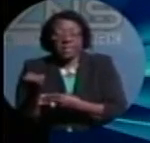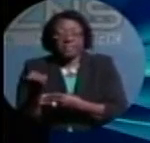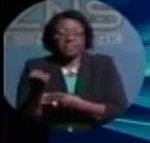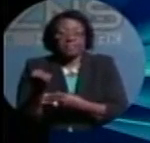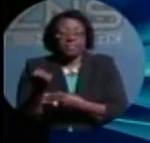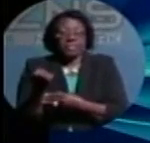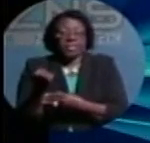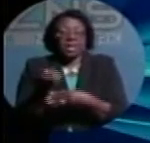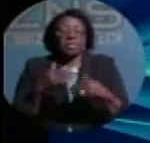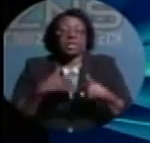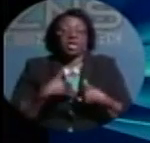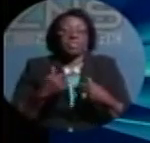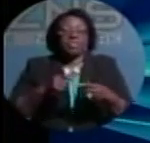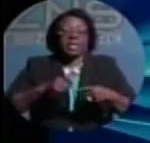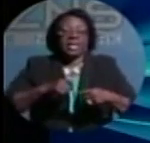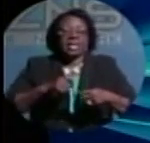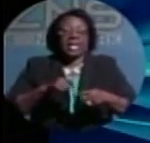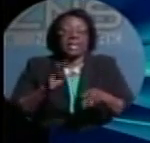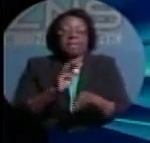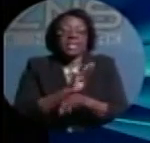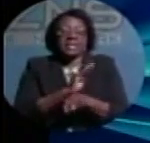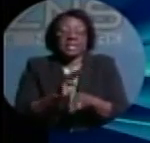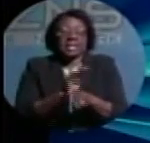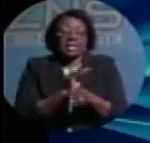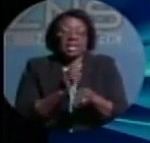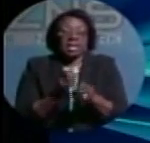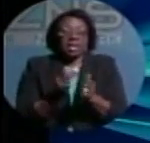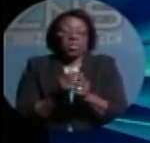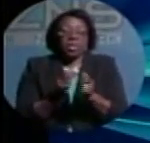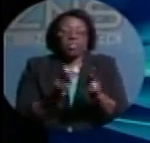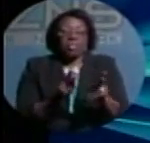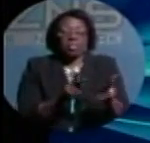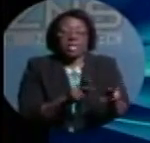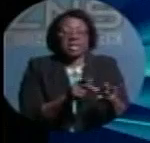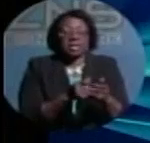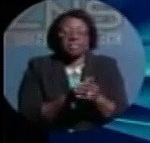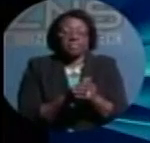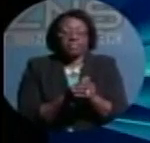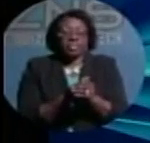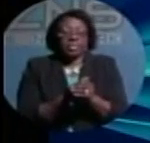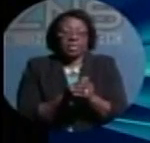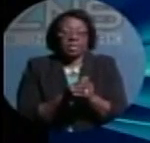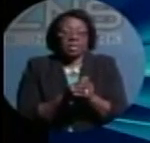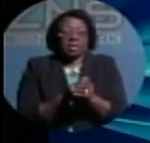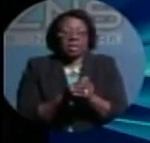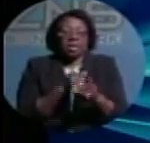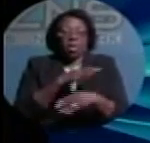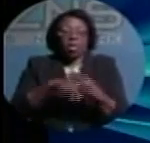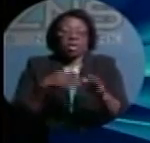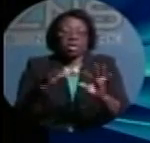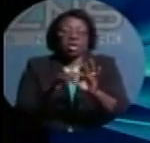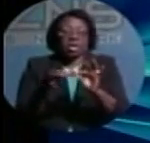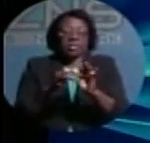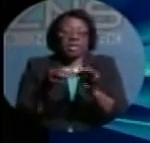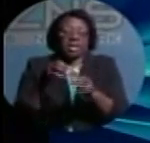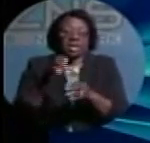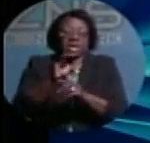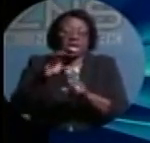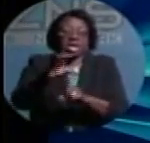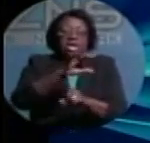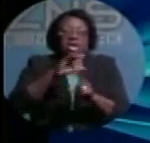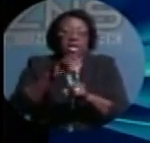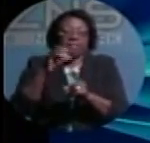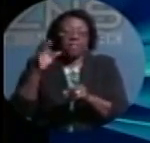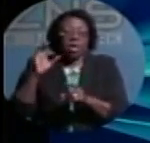be activating our shelter at 7. Of course, our Senior Deputy Administrator Theophilus Cox. Also joining me is our Chief Consular Gordy